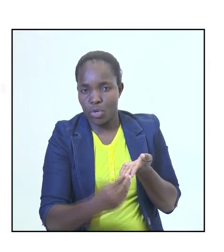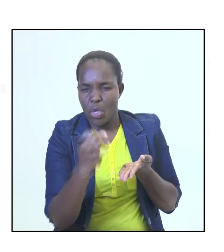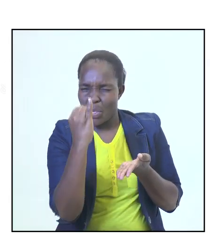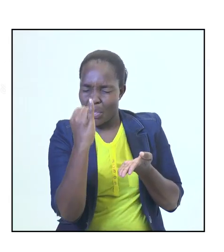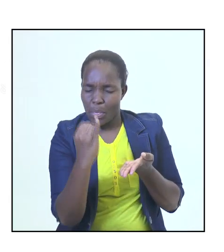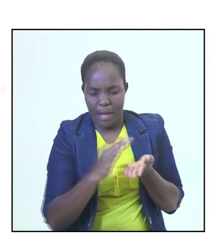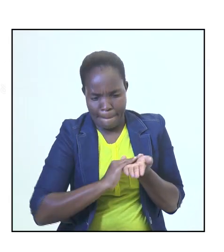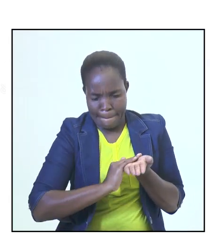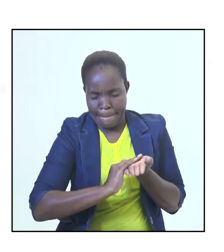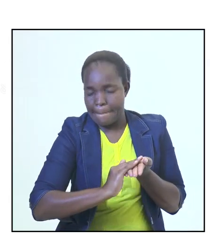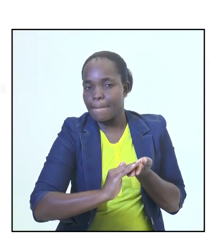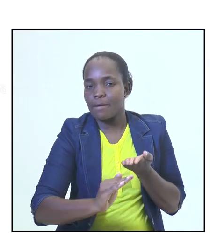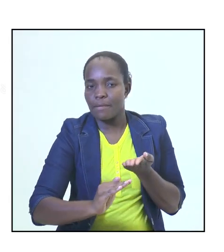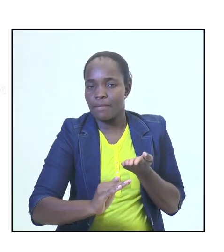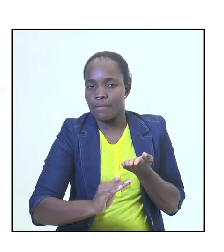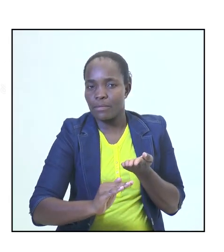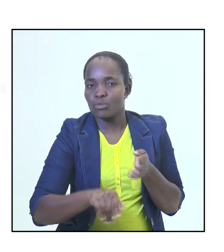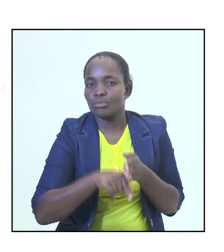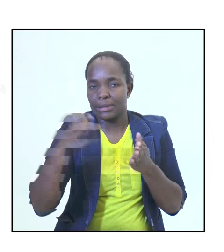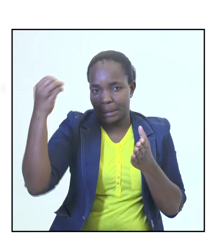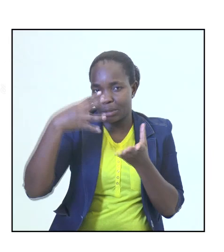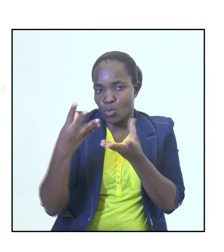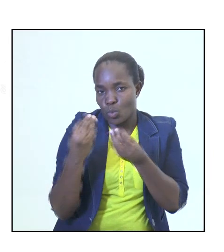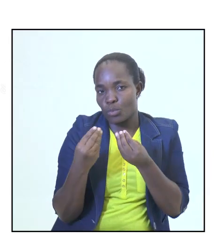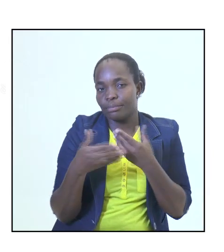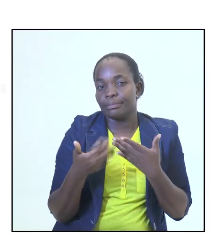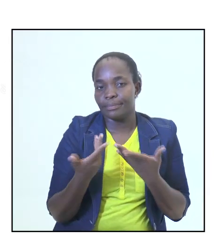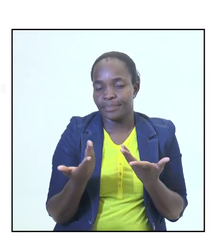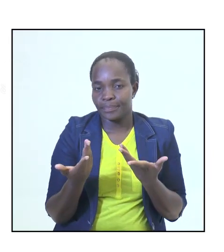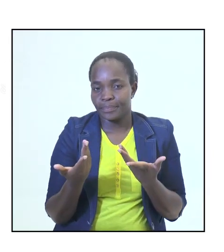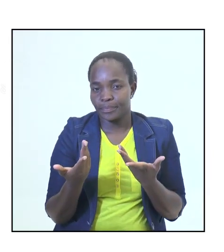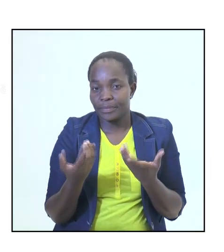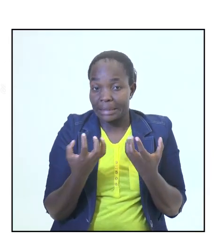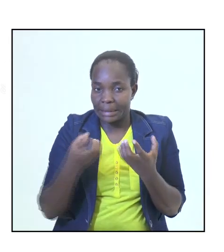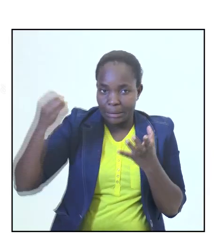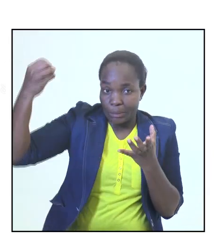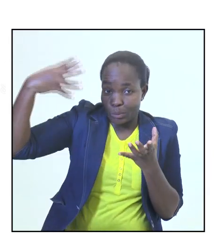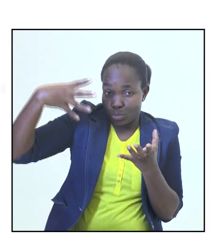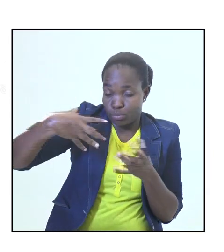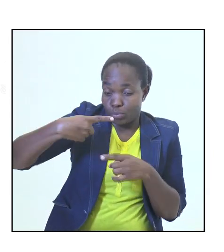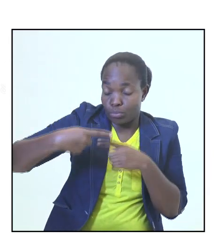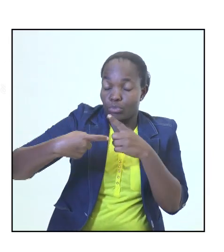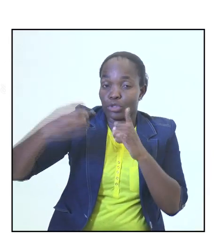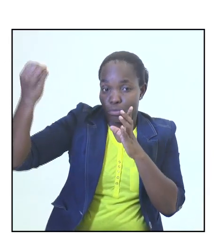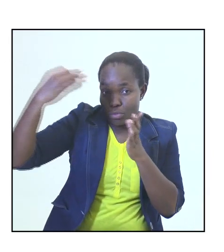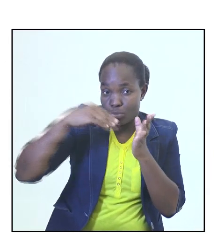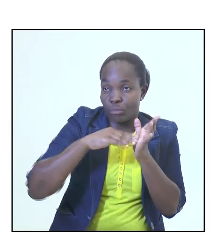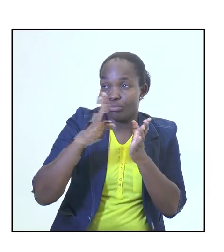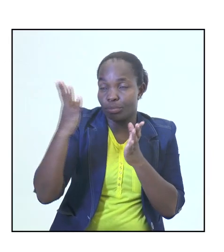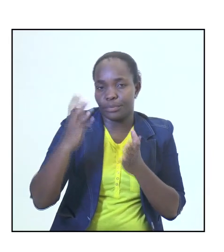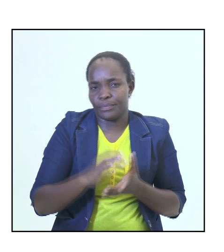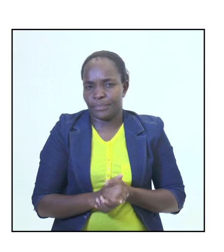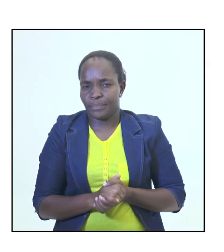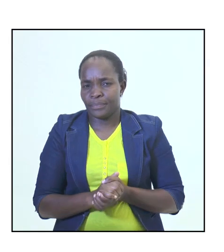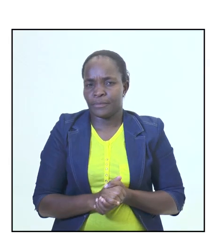maximize exposure to the sun. This is because it needs sunlight for the process of photosynthesis. Leaves